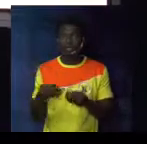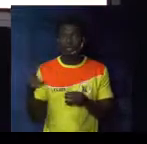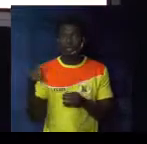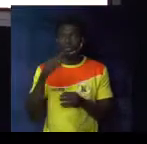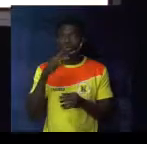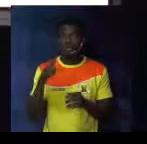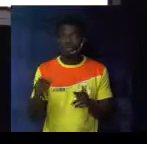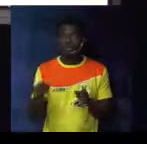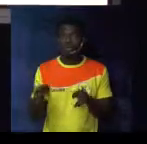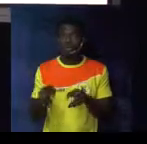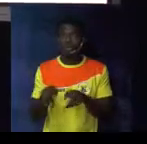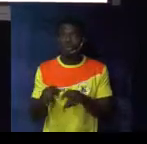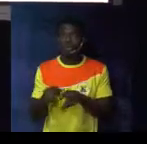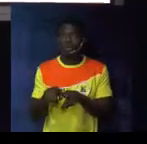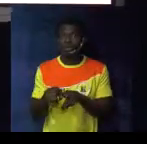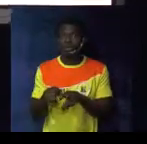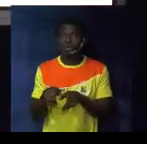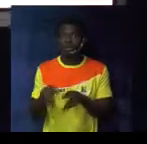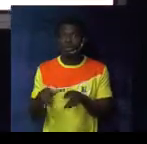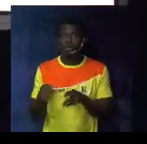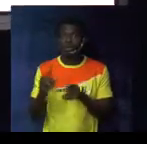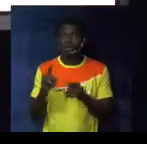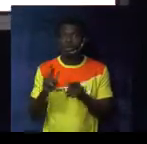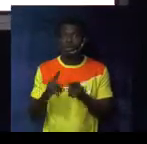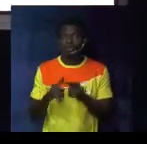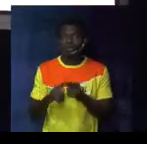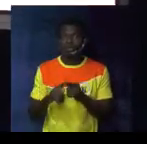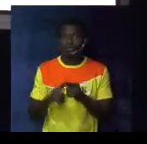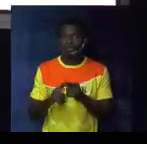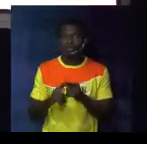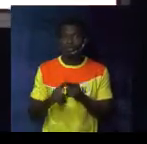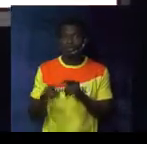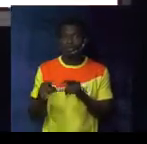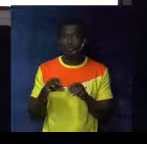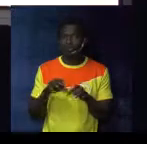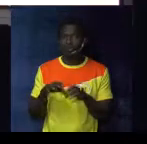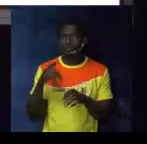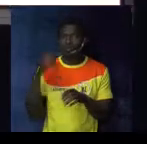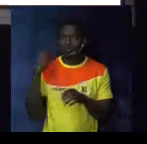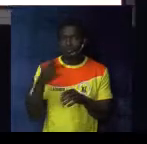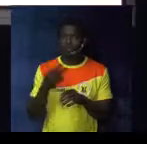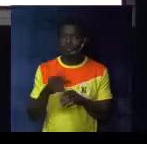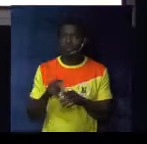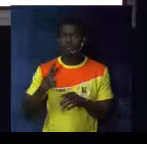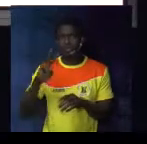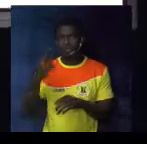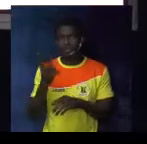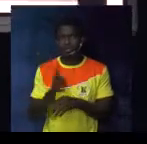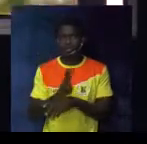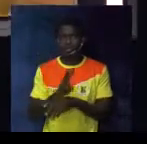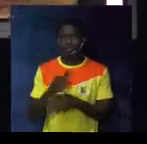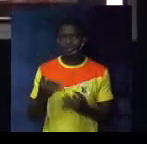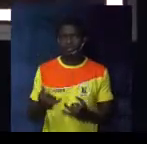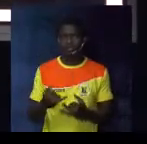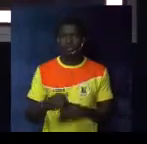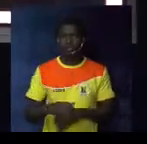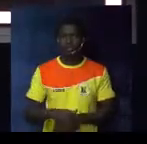see what they are likely to be exposed to. So let's look at the second video.